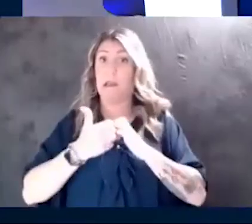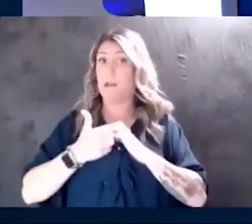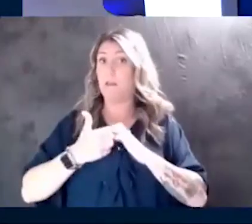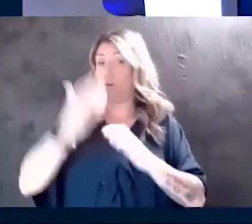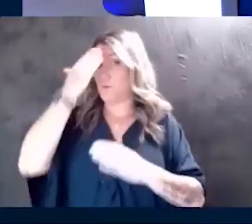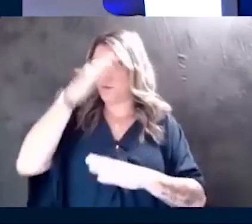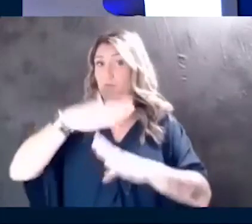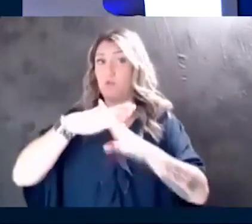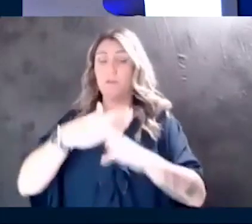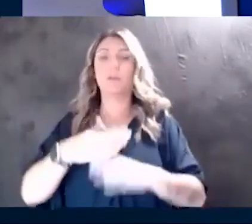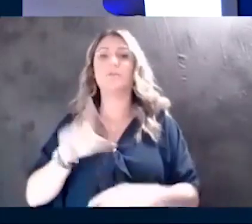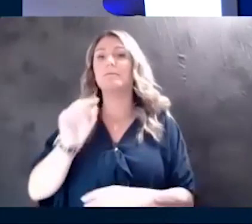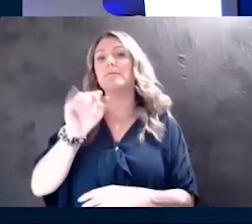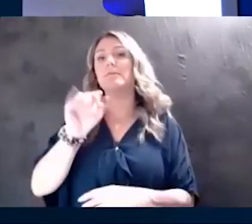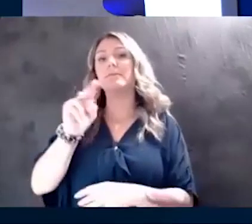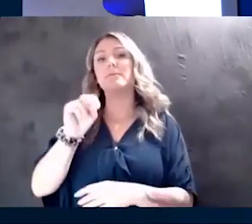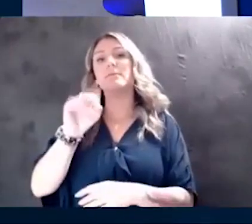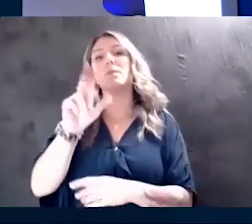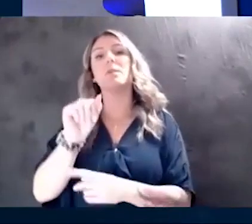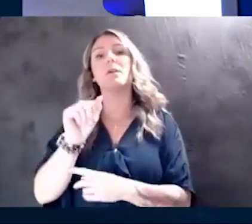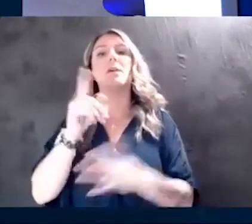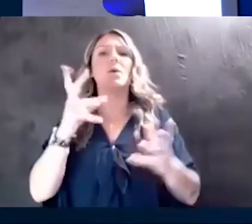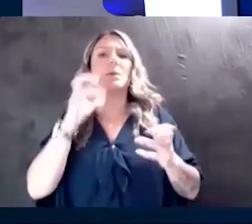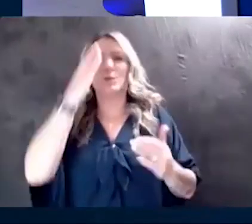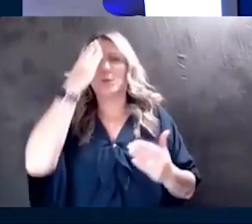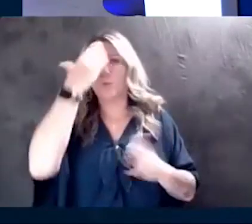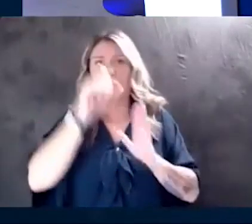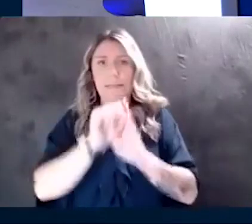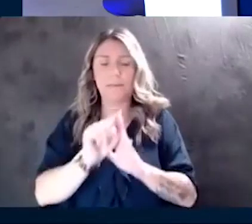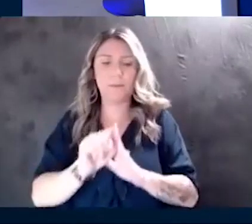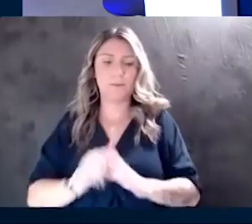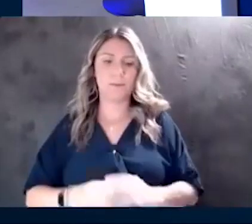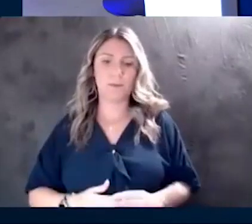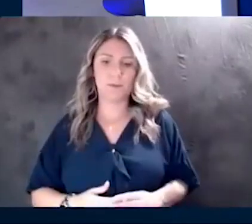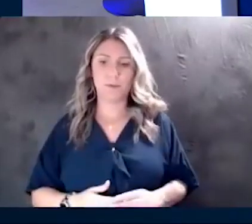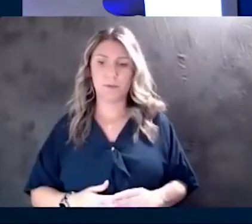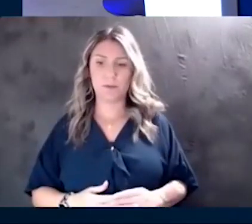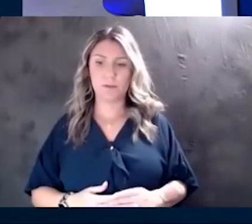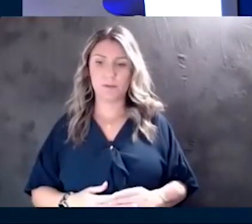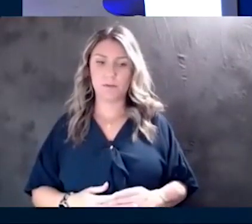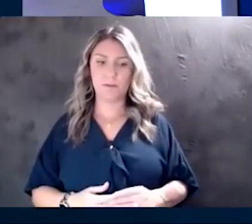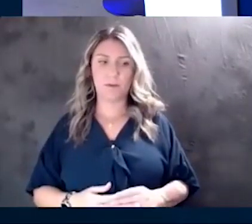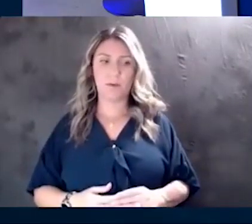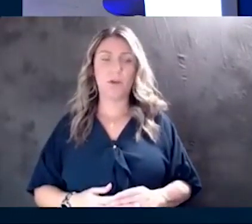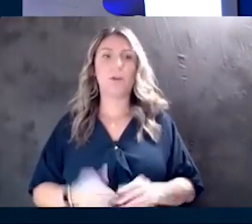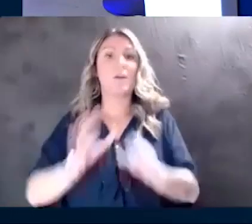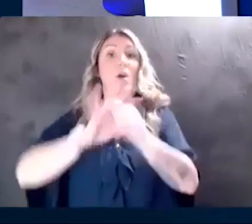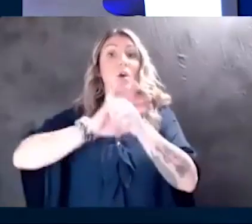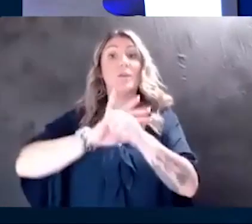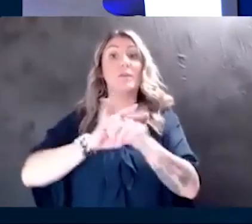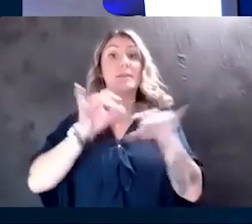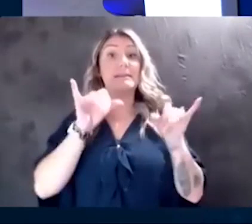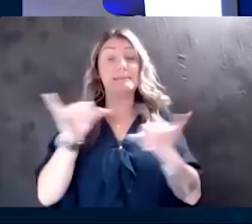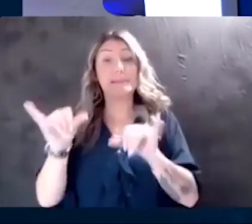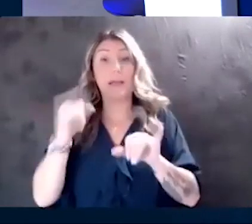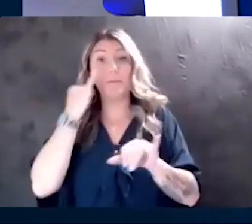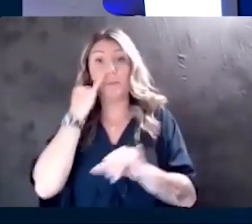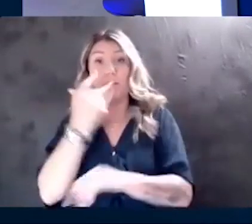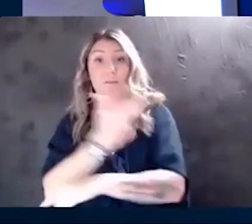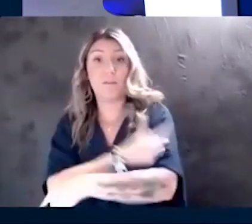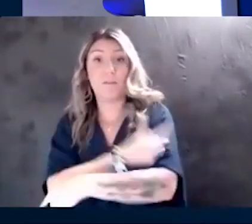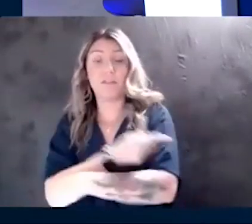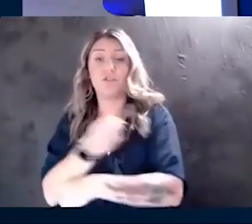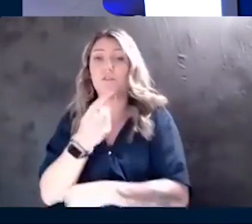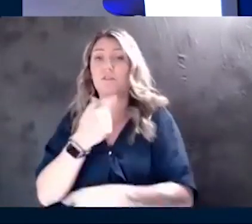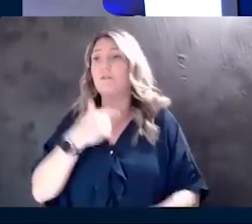Tanya wants to know if the symptoms for COVID are the same if you're vaccinated. She's got a runny nose, she's a